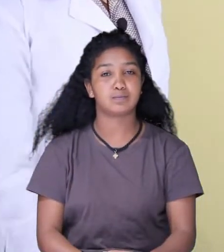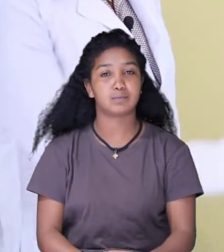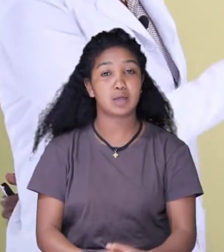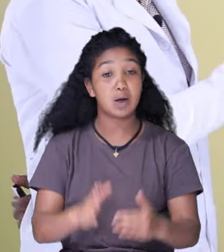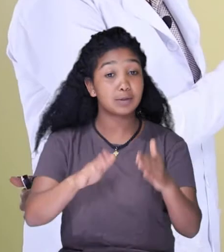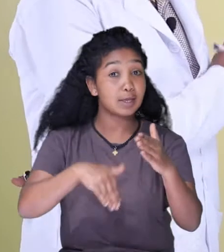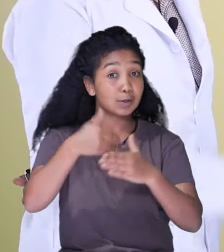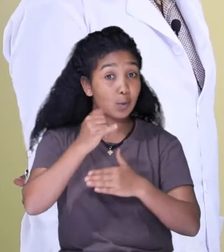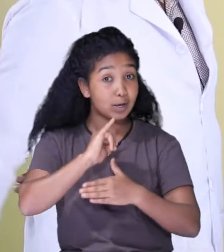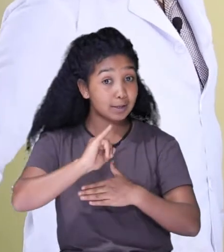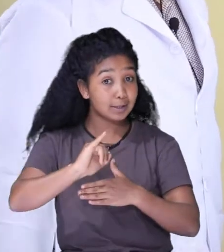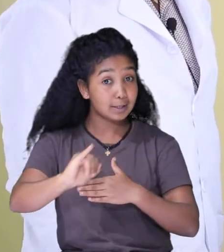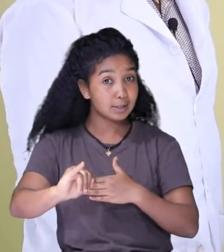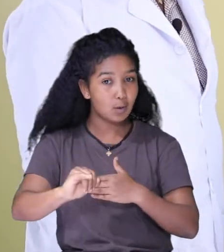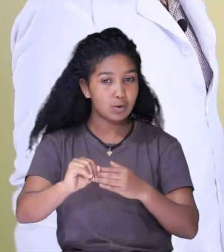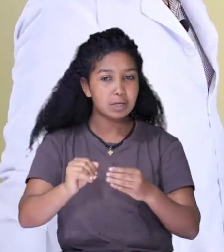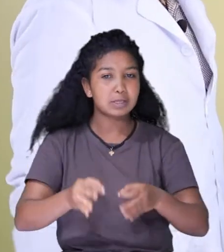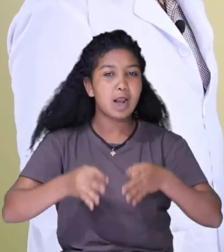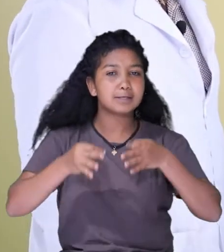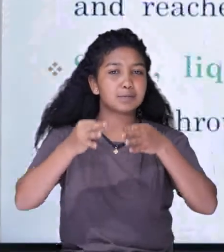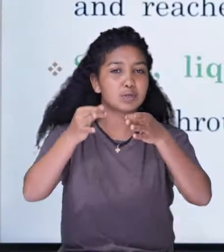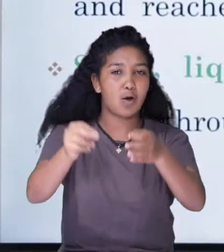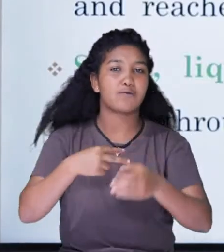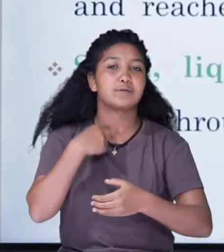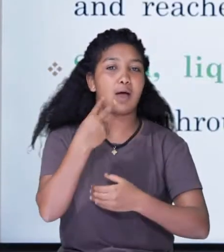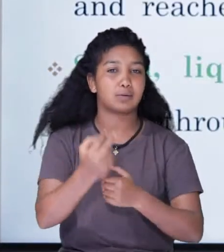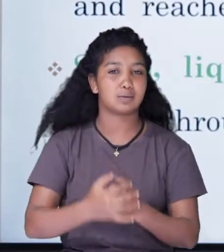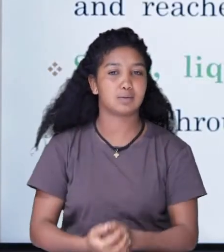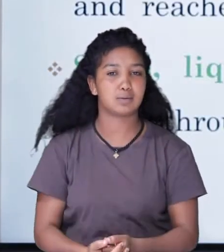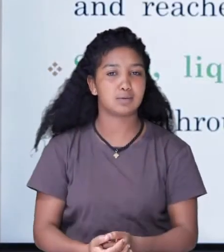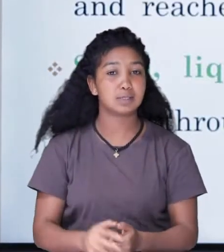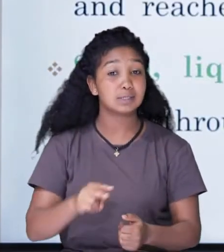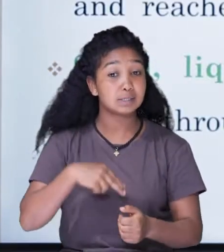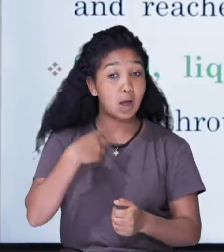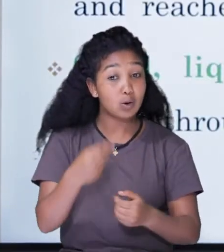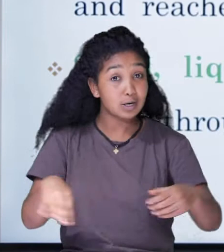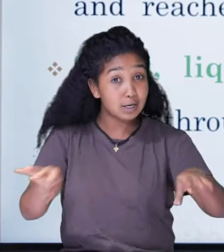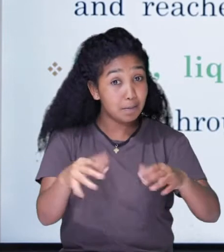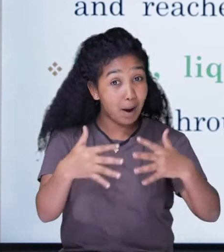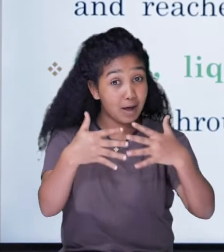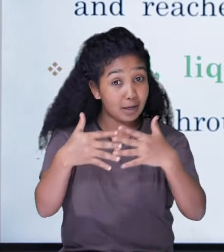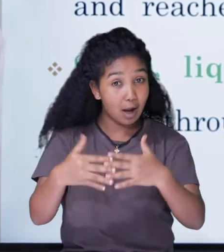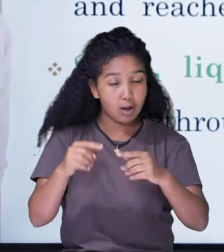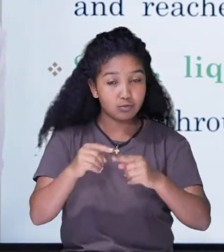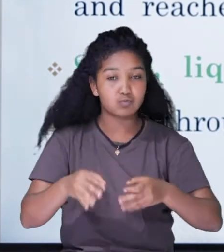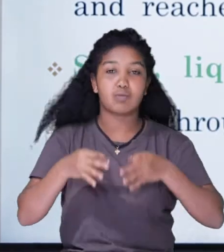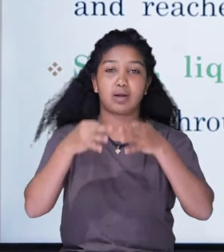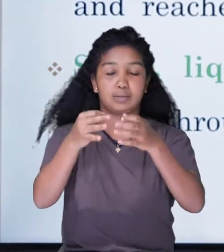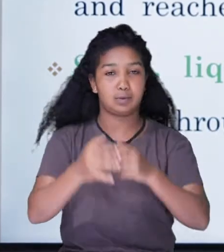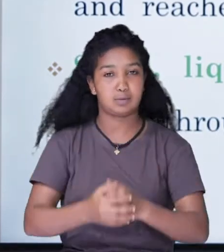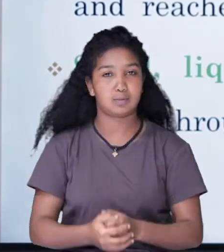Now the next point is transmission of sound. Sound need material to